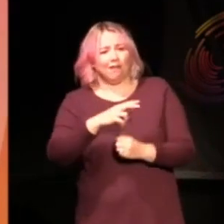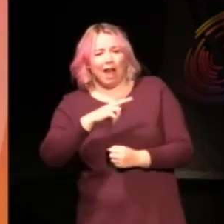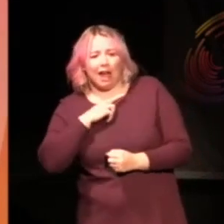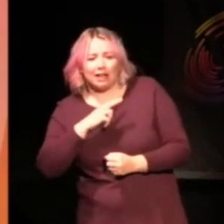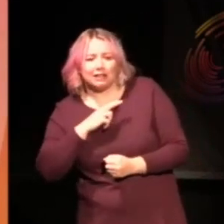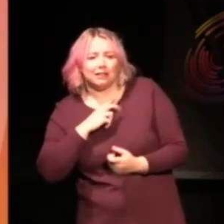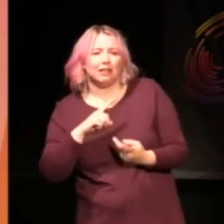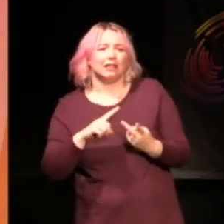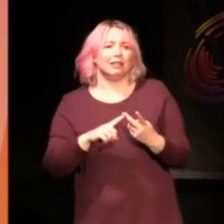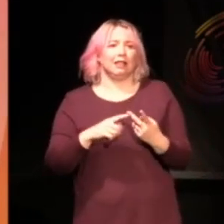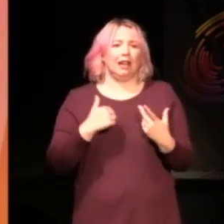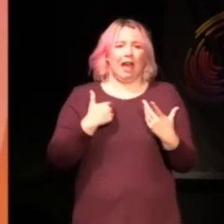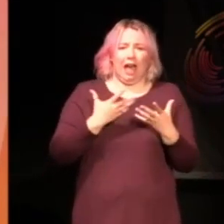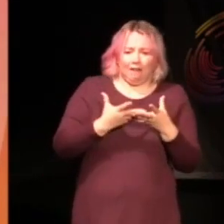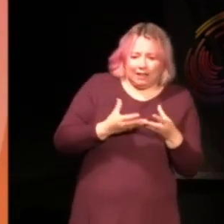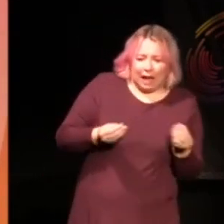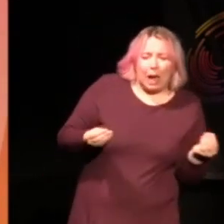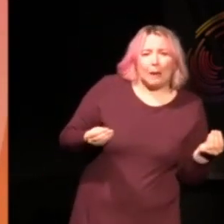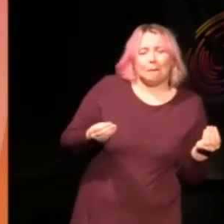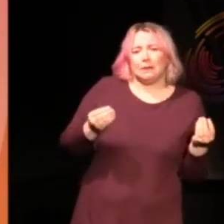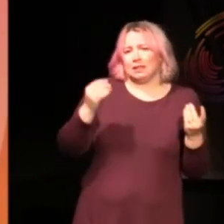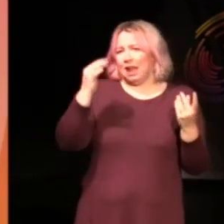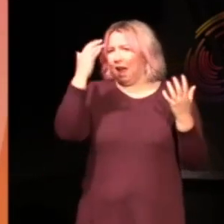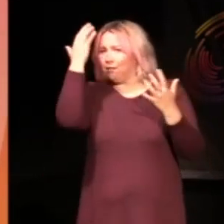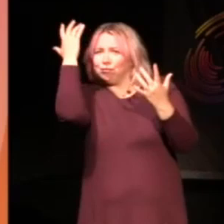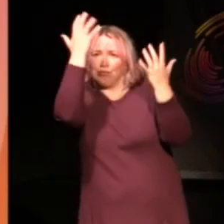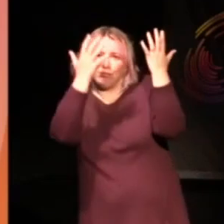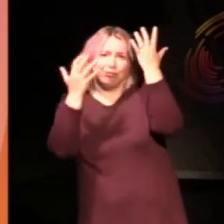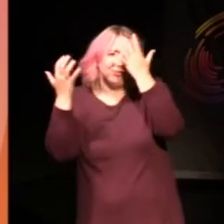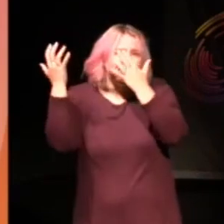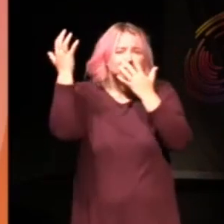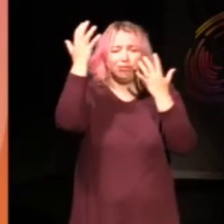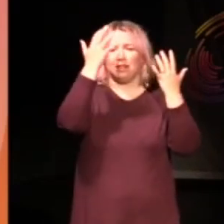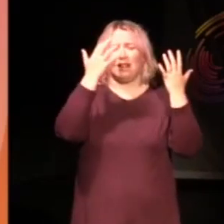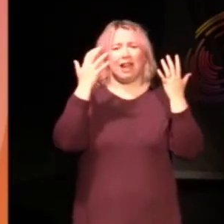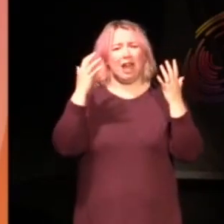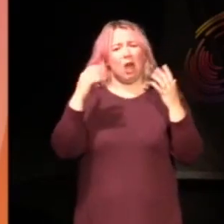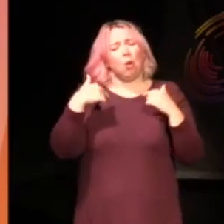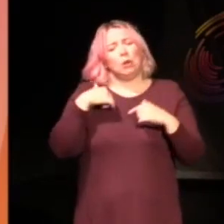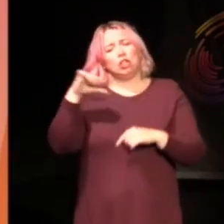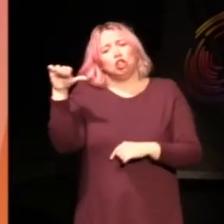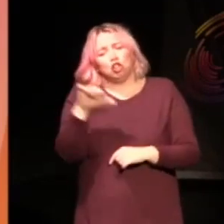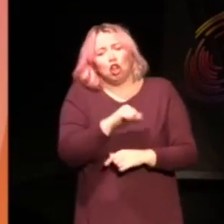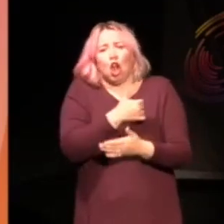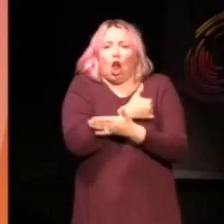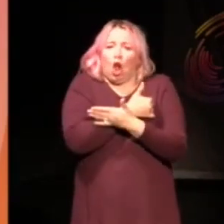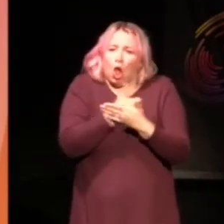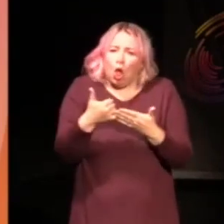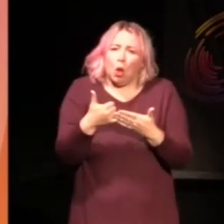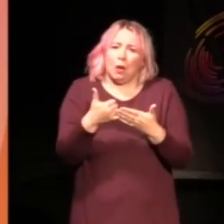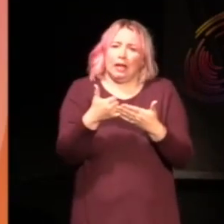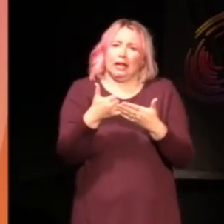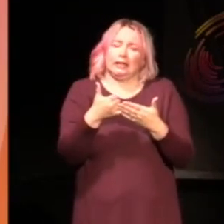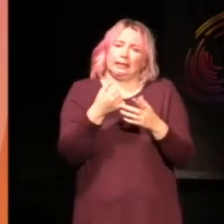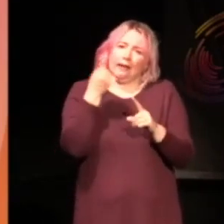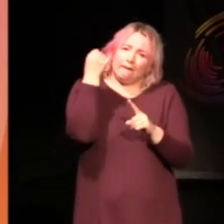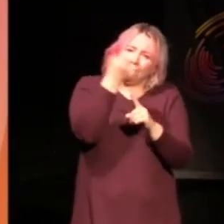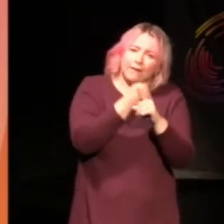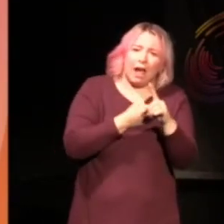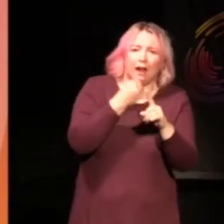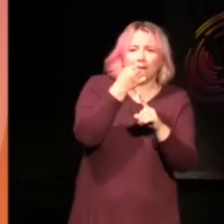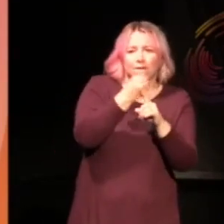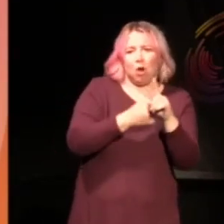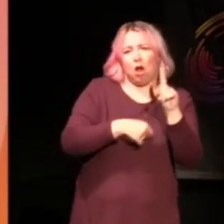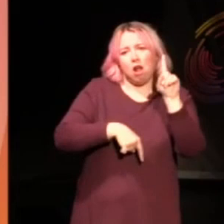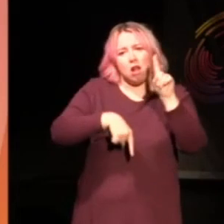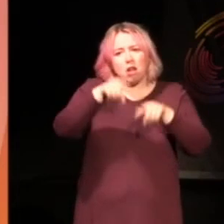our gaps, absences, or melancholy, I think we should always fight for multiplicity. And we should be